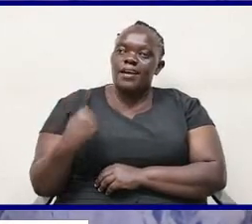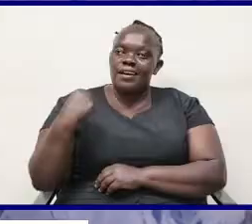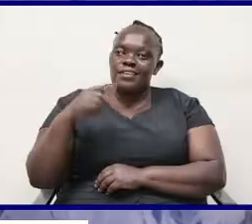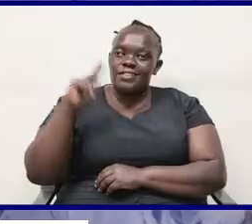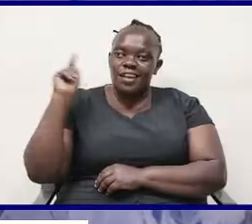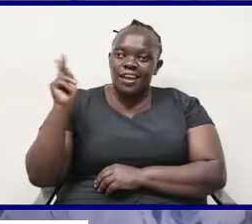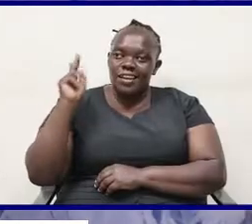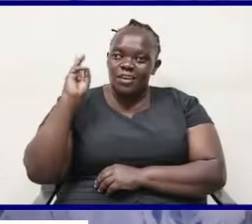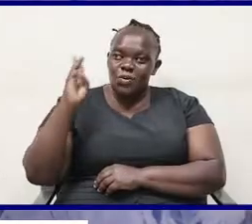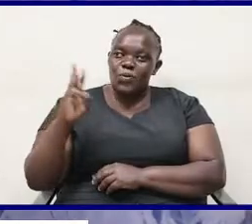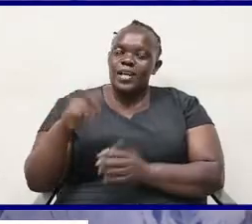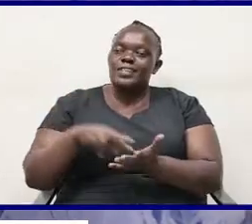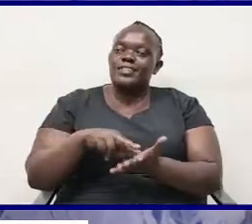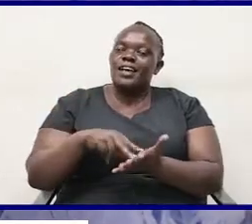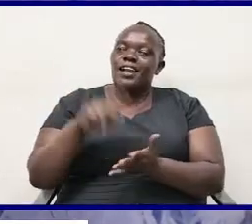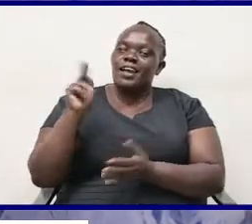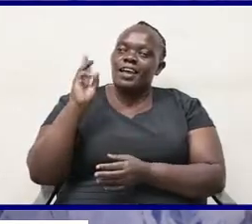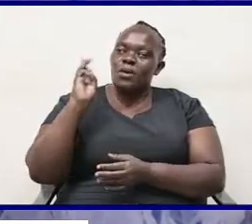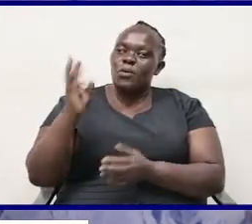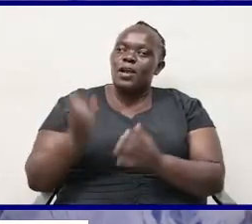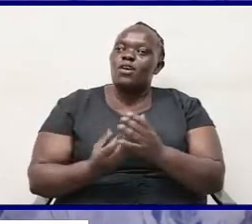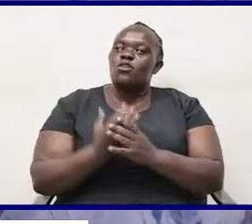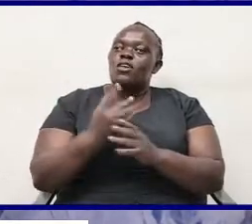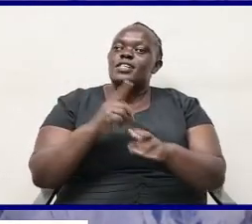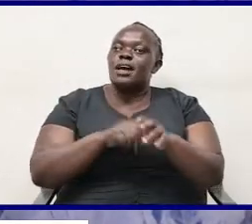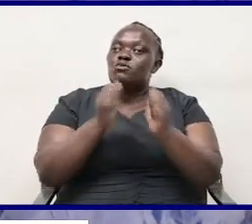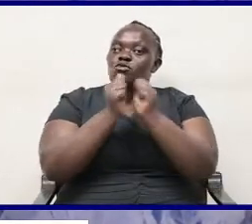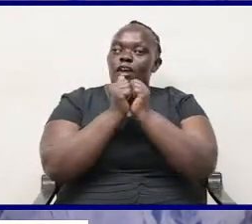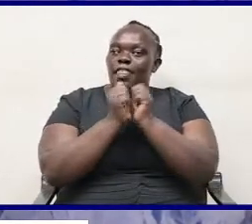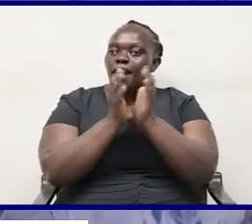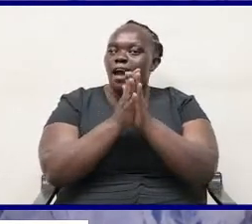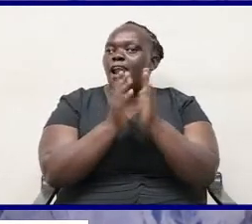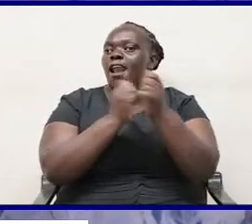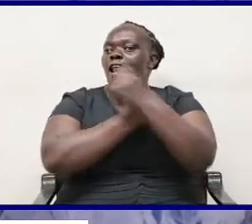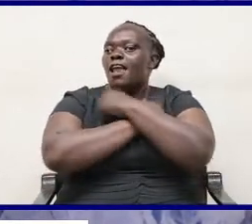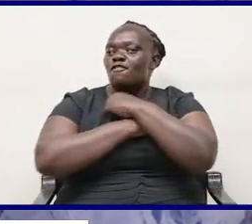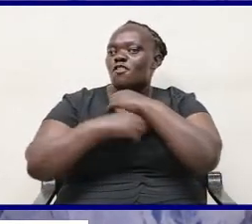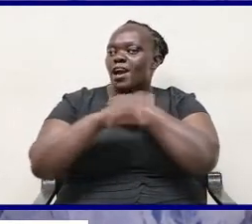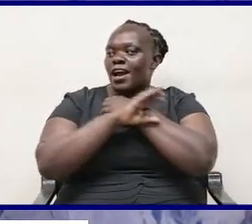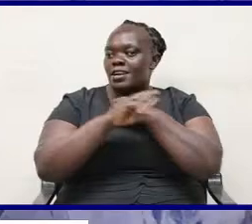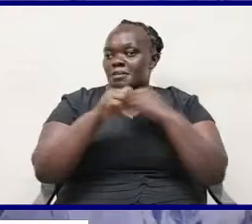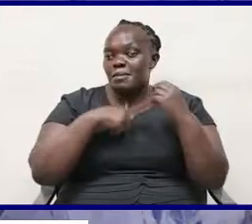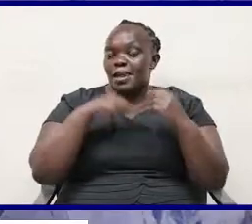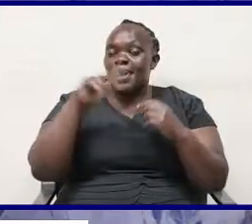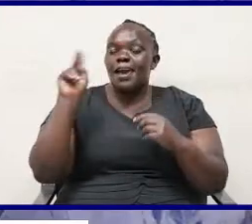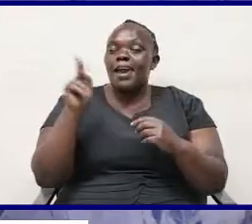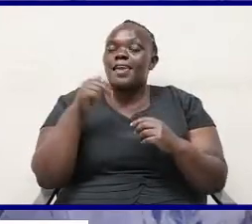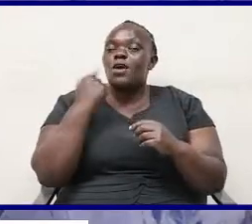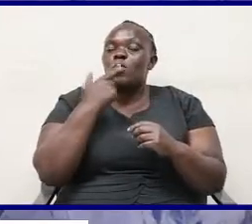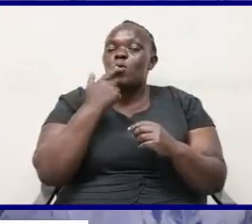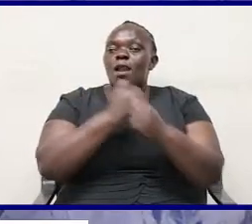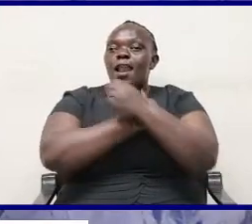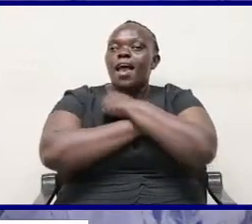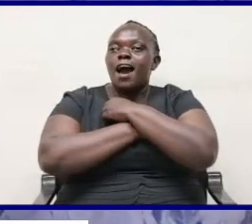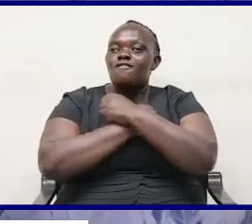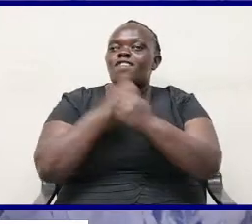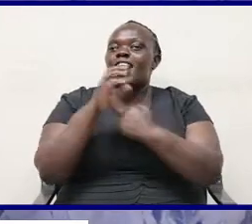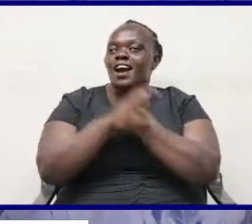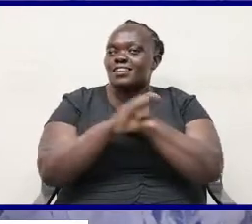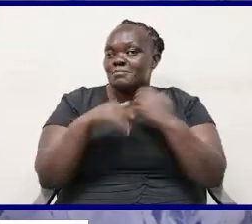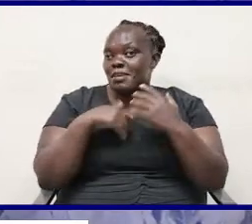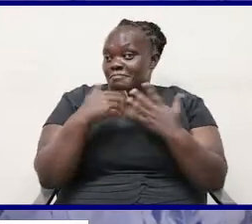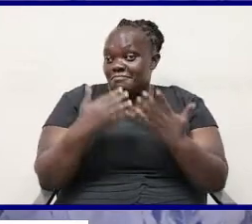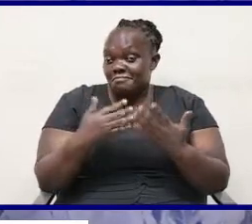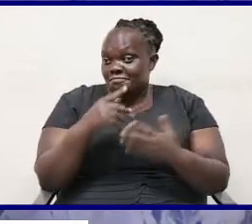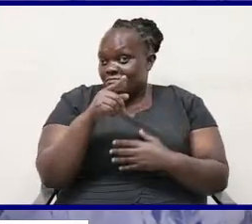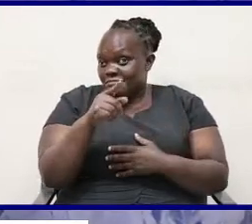itainuka Kenya, itasimama Kenya, itanawiri kwa umoja na uzalendo. Mimi ni Mkenya